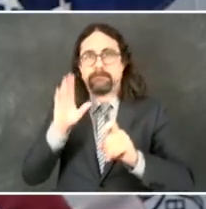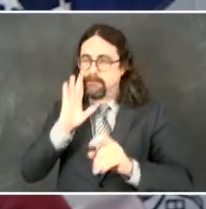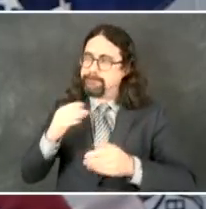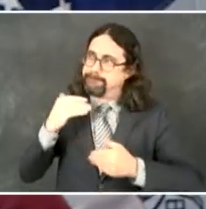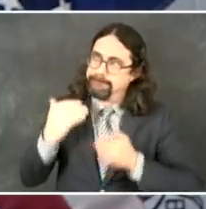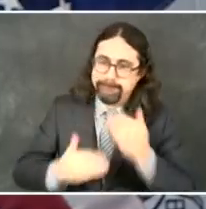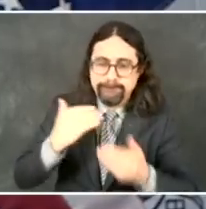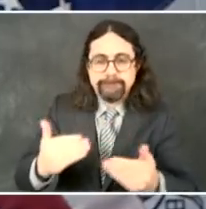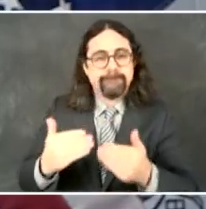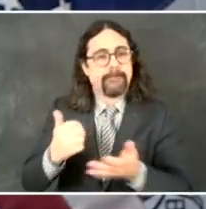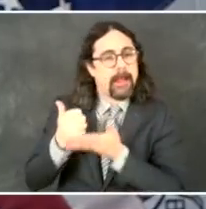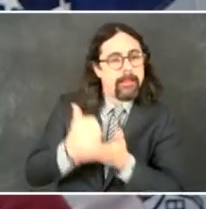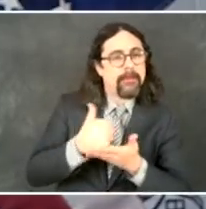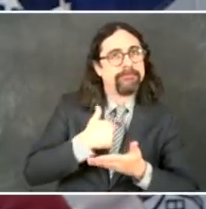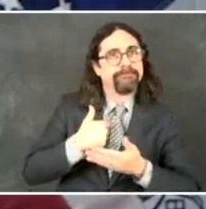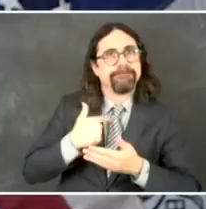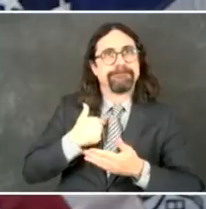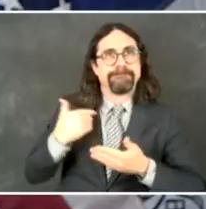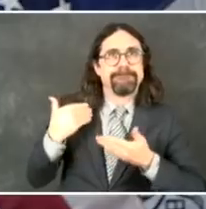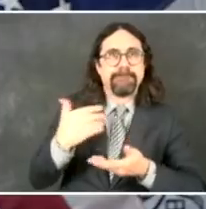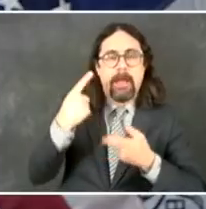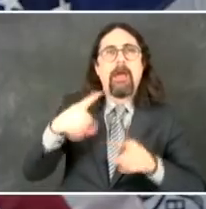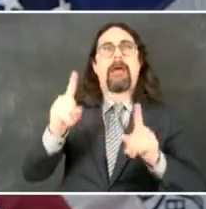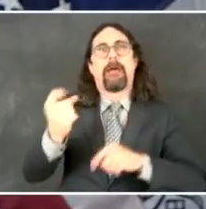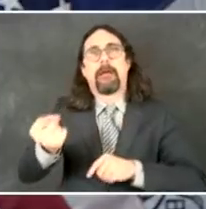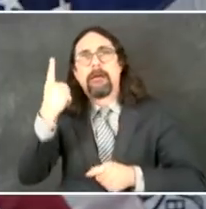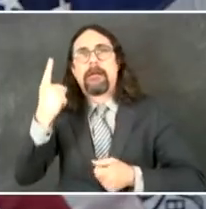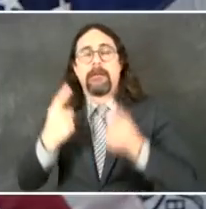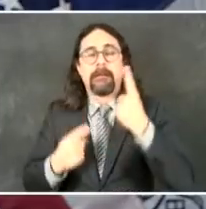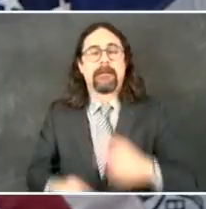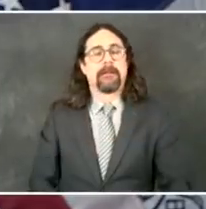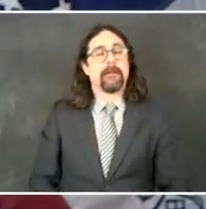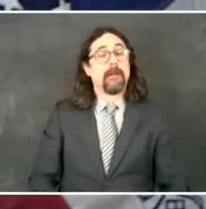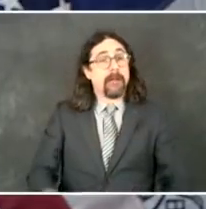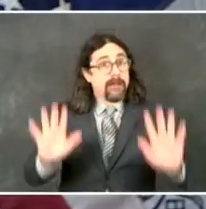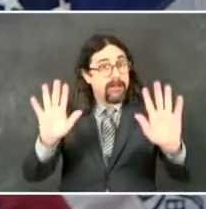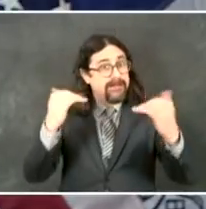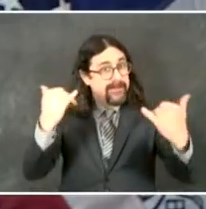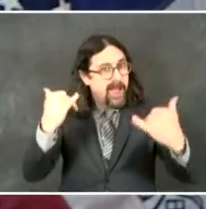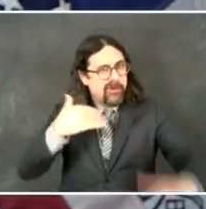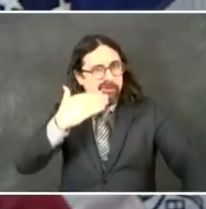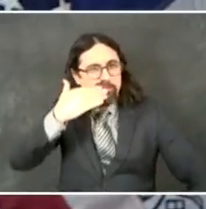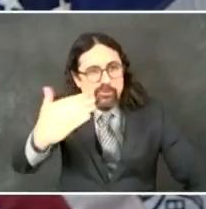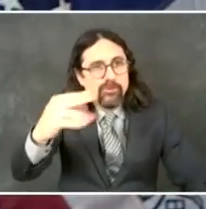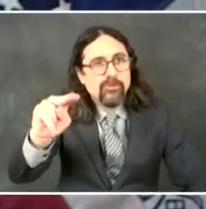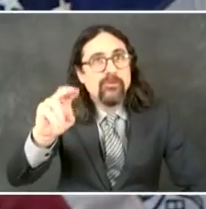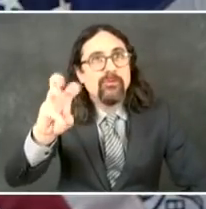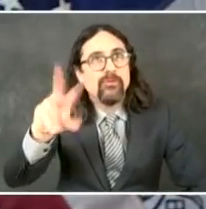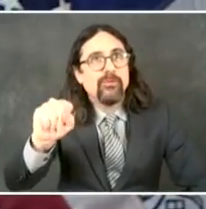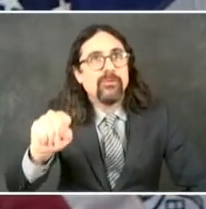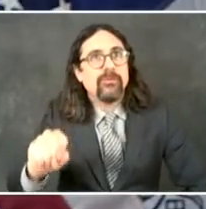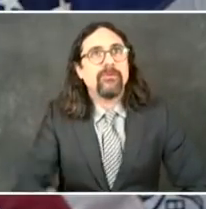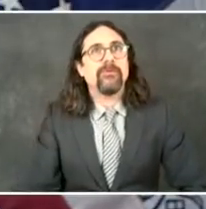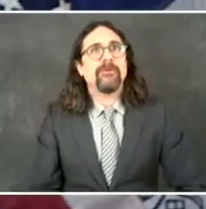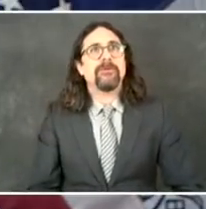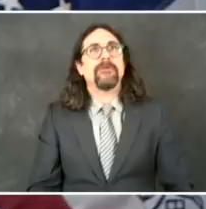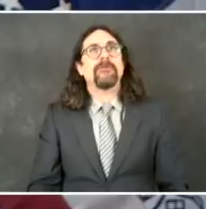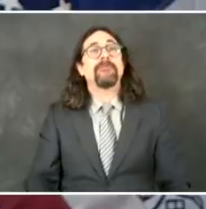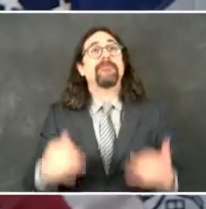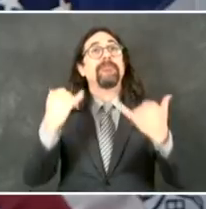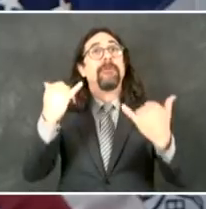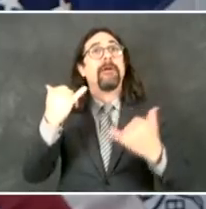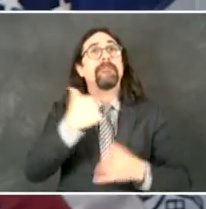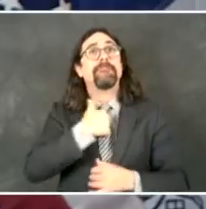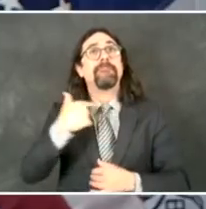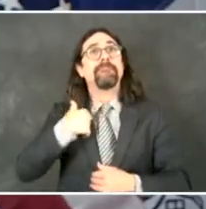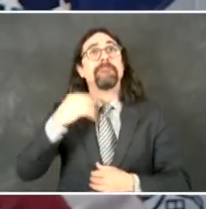have good news. Today we are beginning to see an easier process for testing. And I'm going to